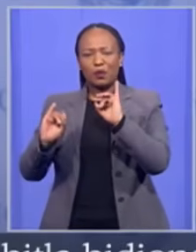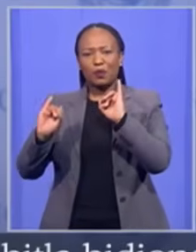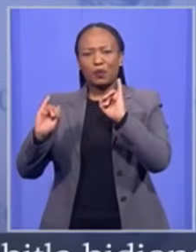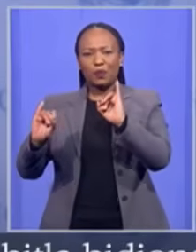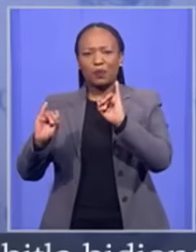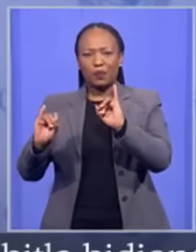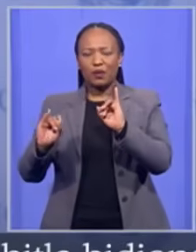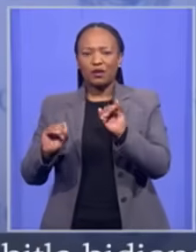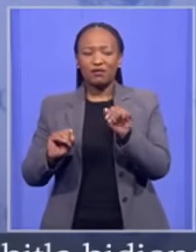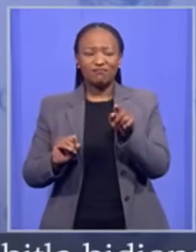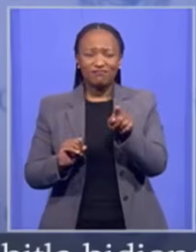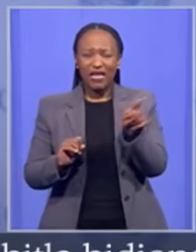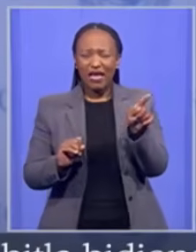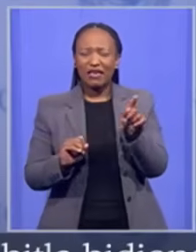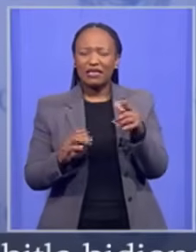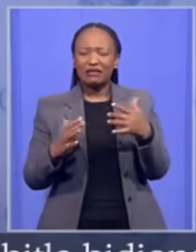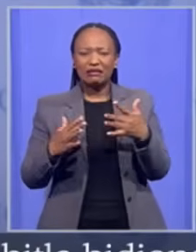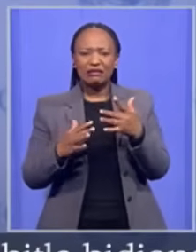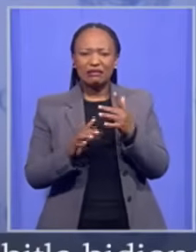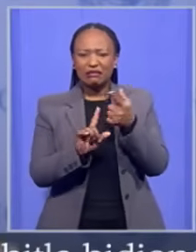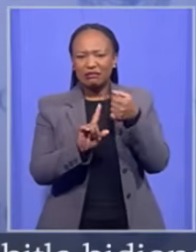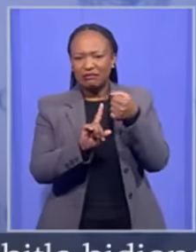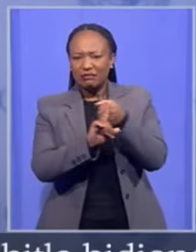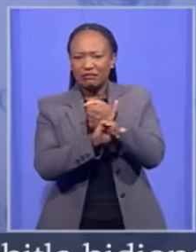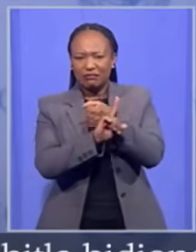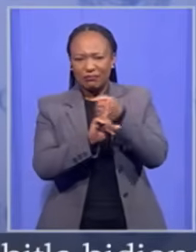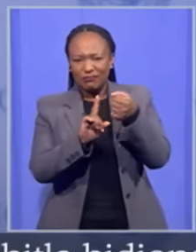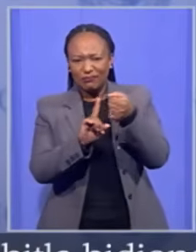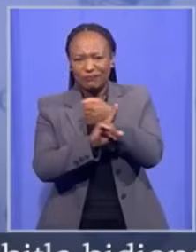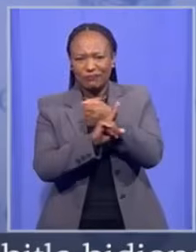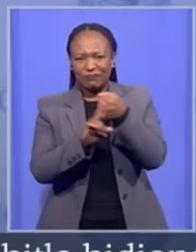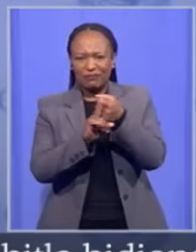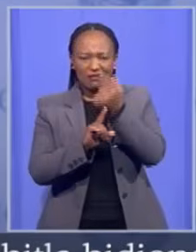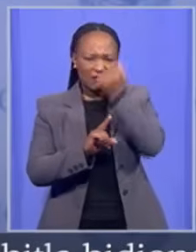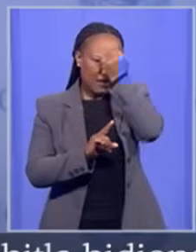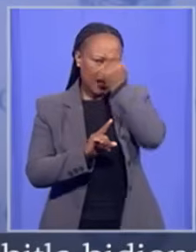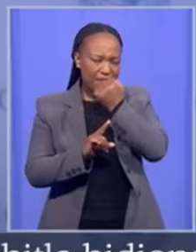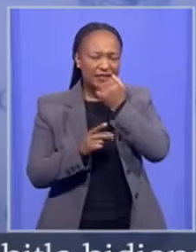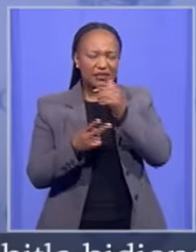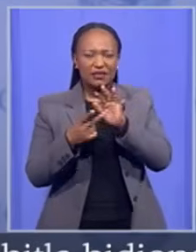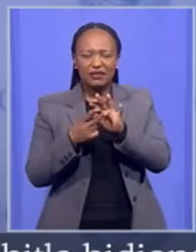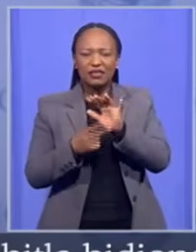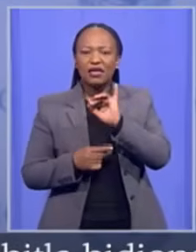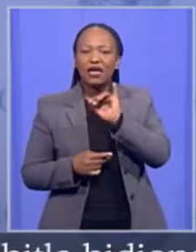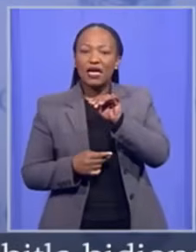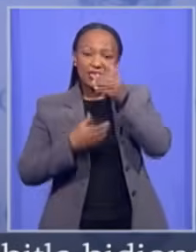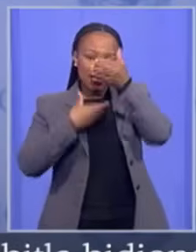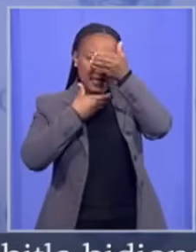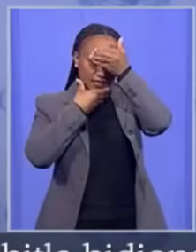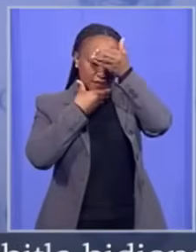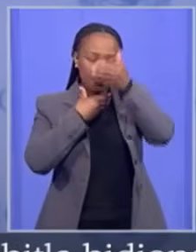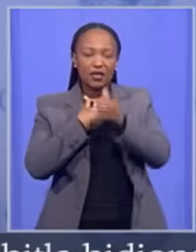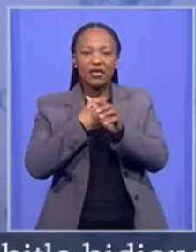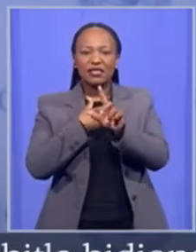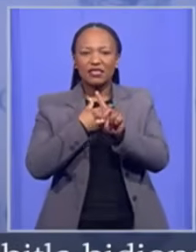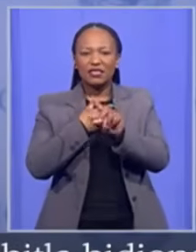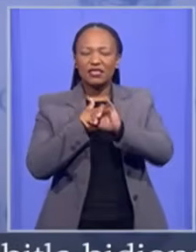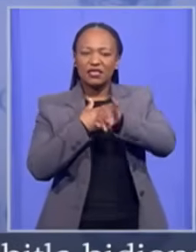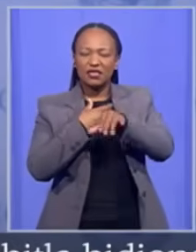tortured deliberately by Hamas and Islamic Jihad. The world saw their terrible